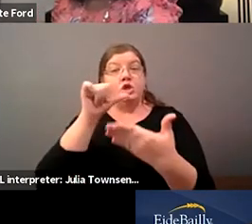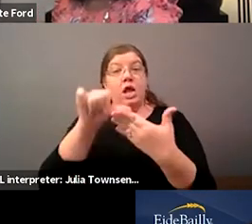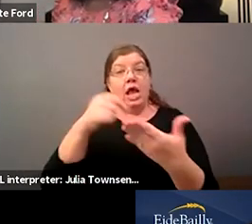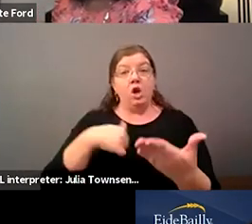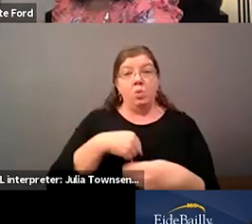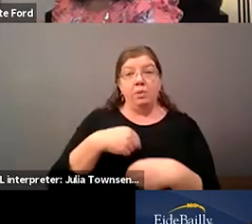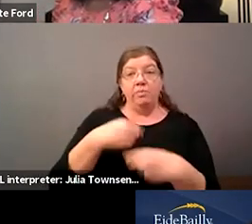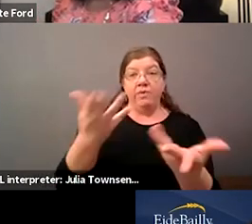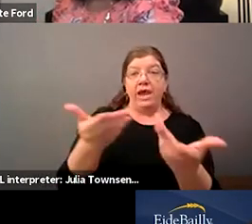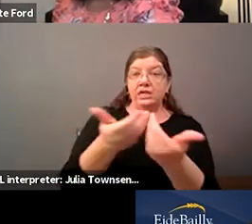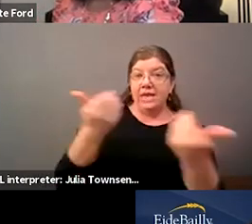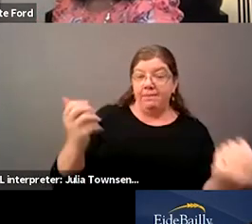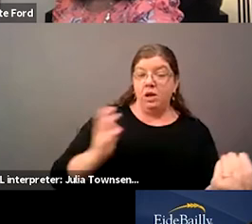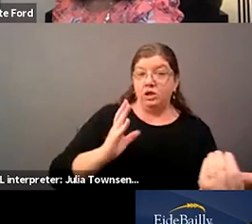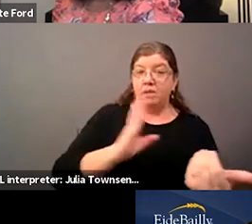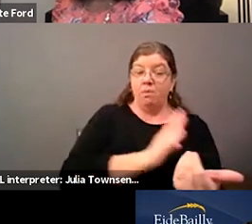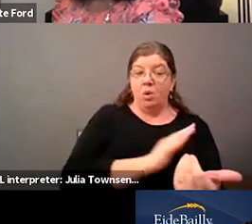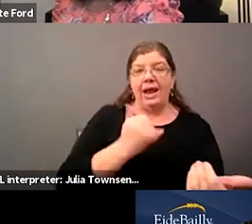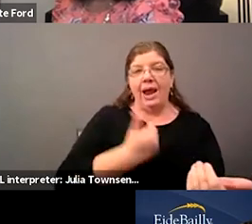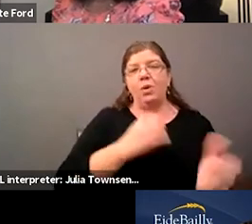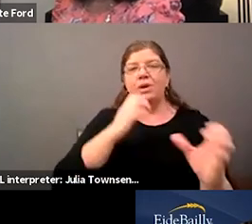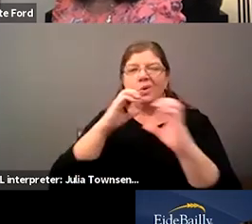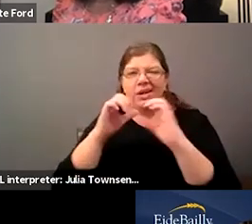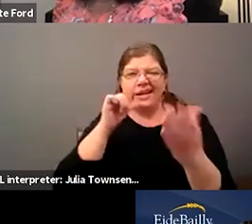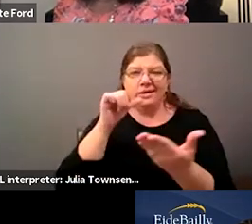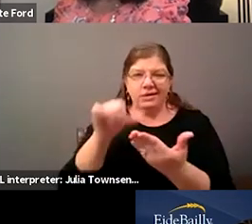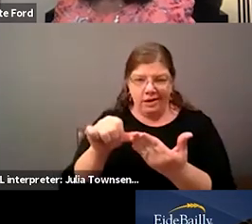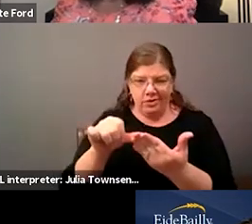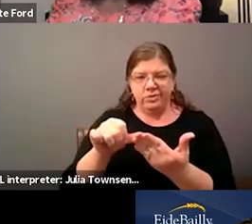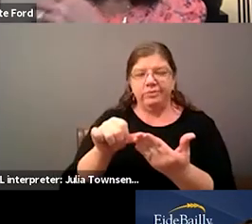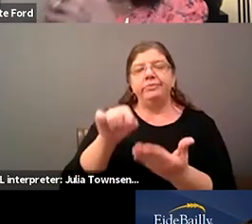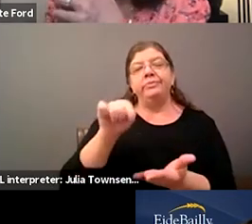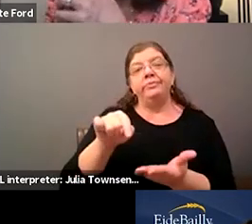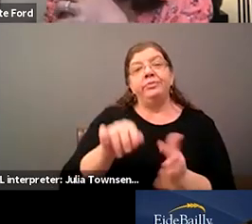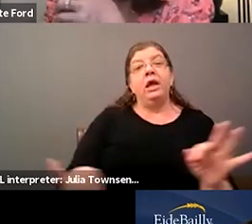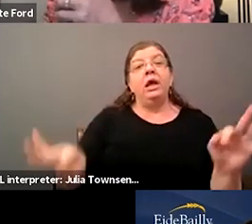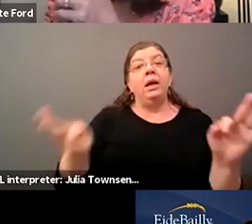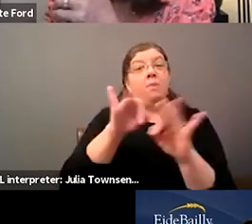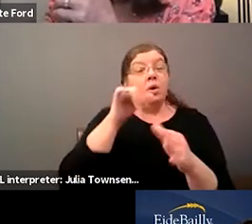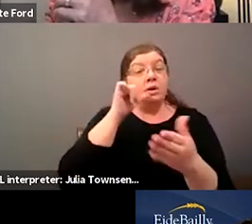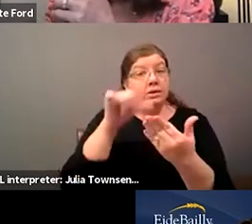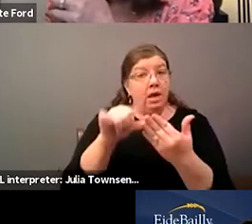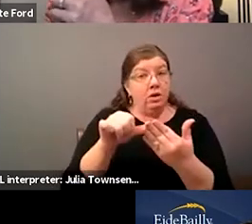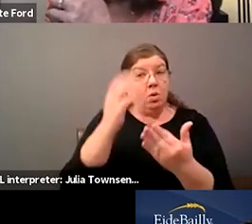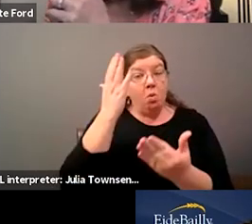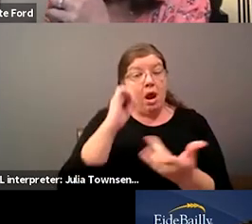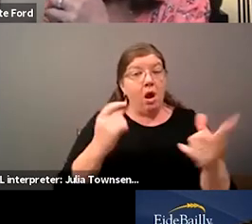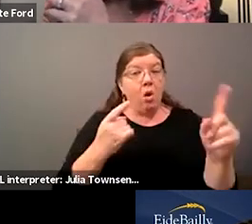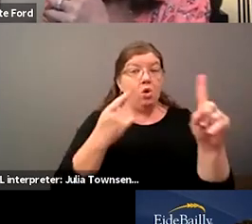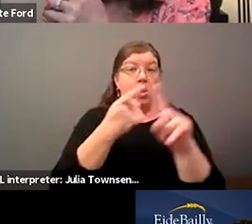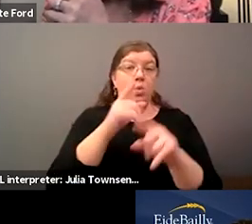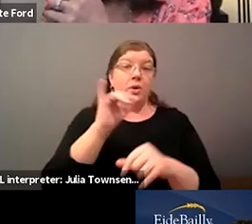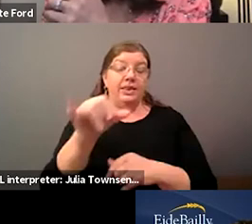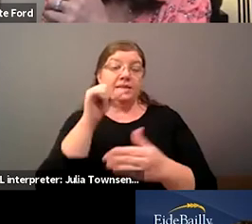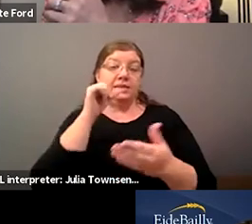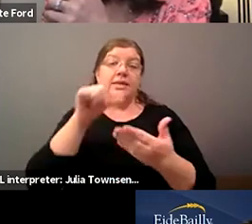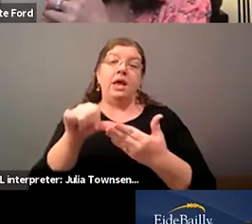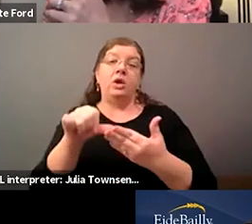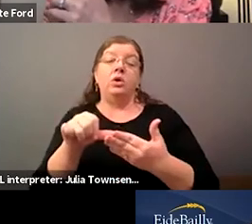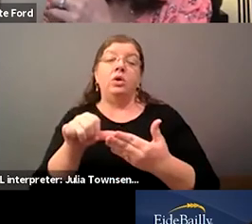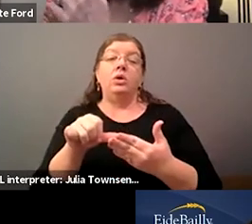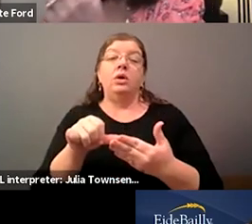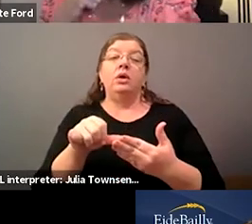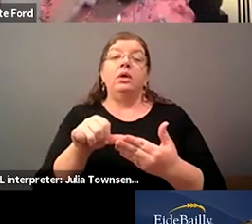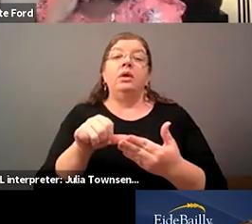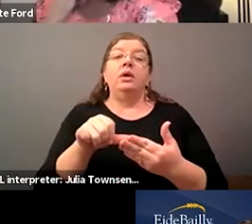separately as the board it's our communication letter to you this is really an important letter for us because what our goal is with this letter is to provide you